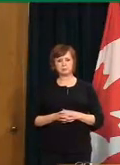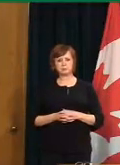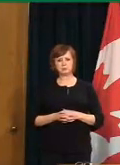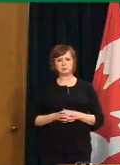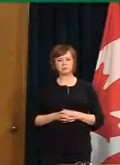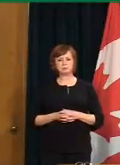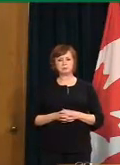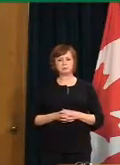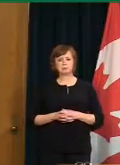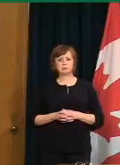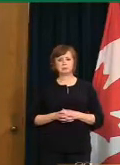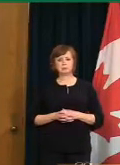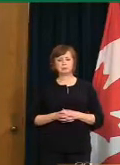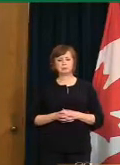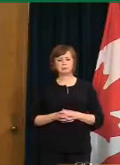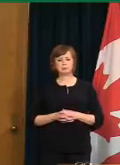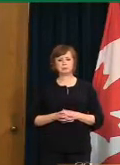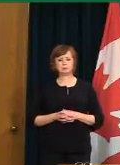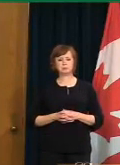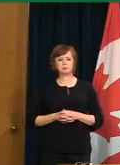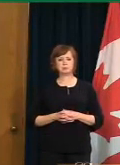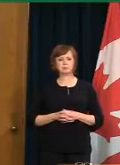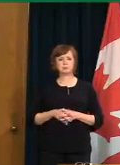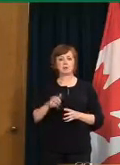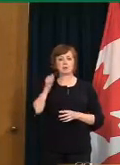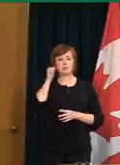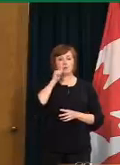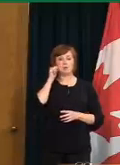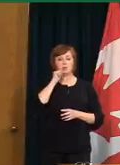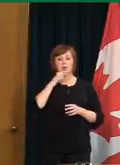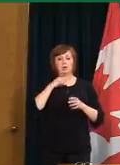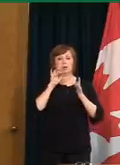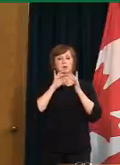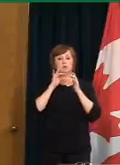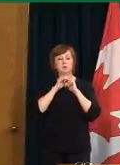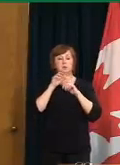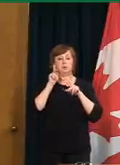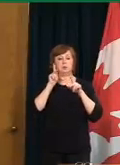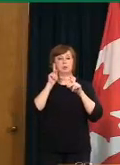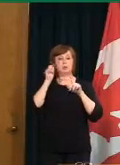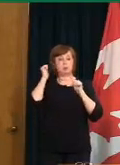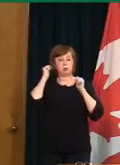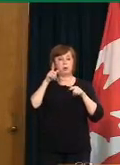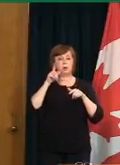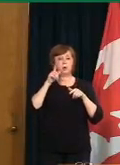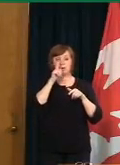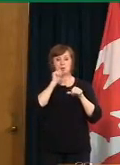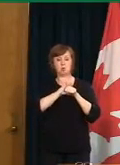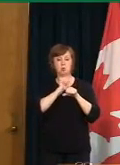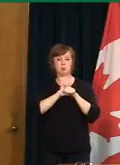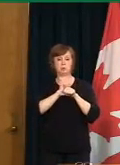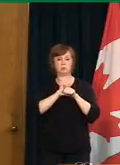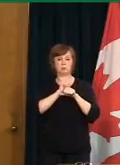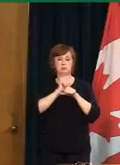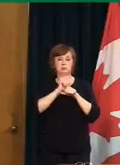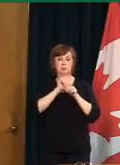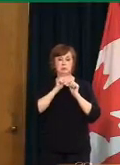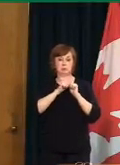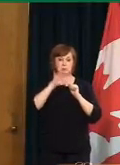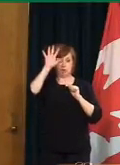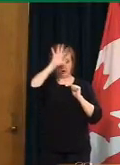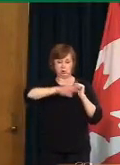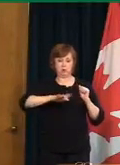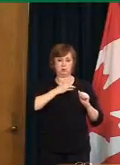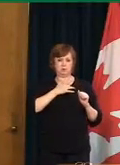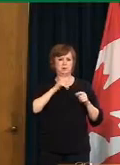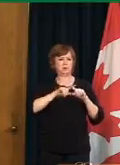in contact with colleagues throughout Saskatchewan on a daily basis, and we all did see that on the one hand, daily case numbers